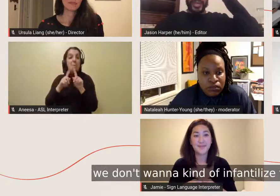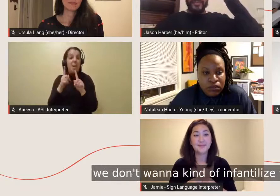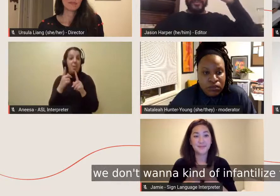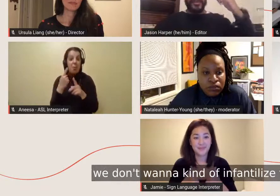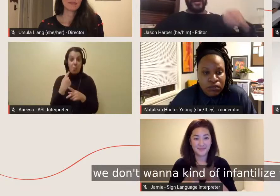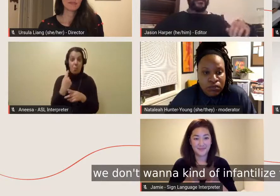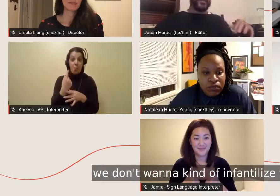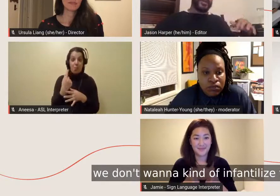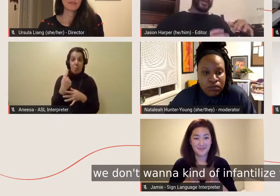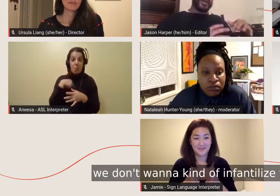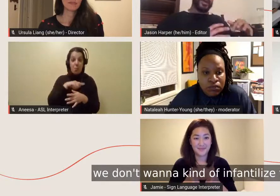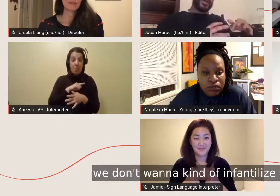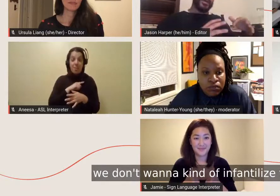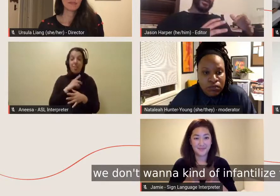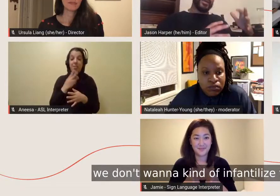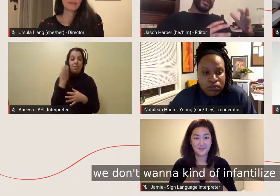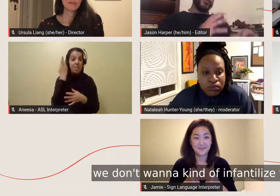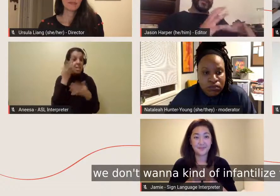don't want to kind of